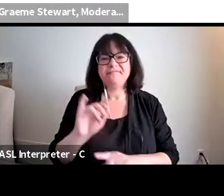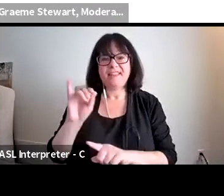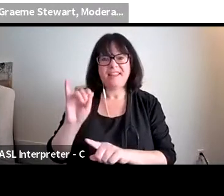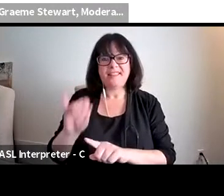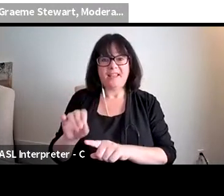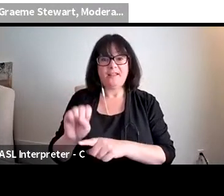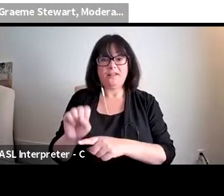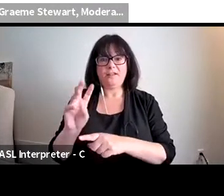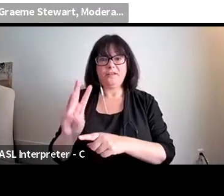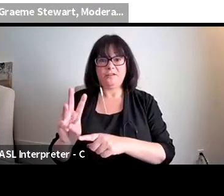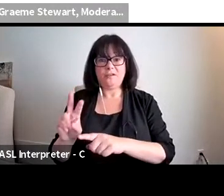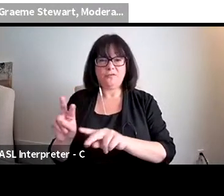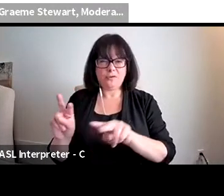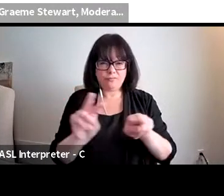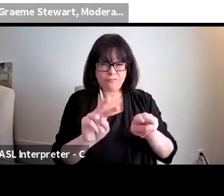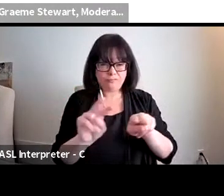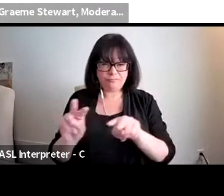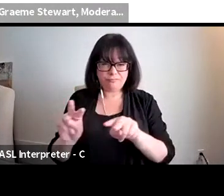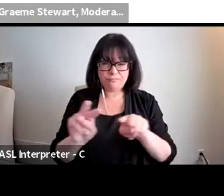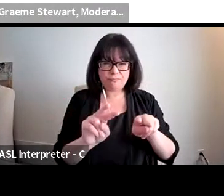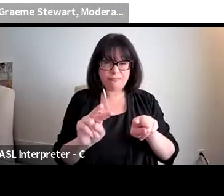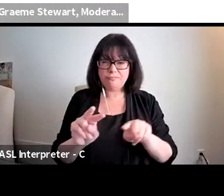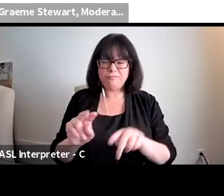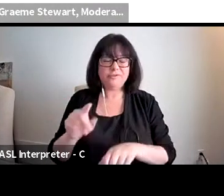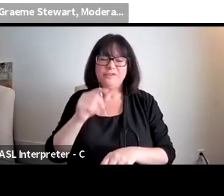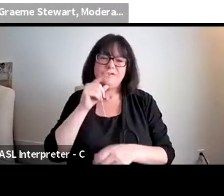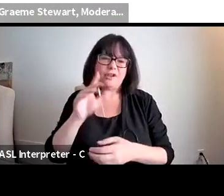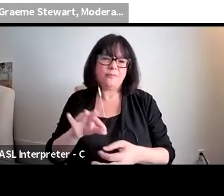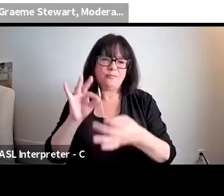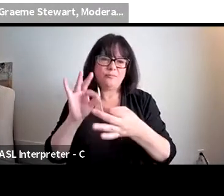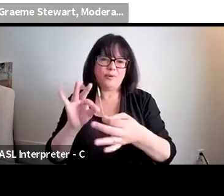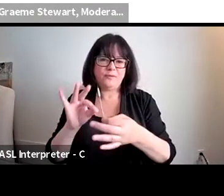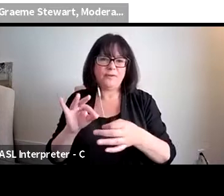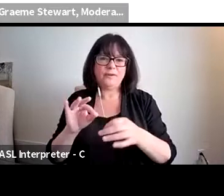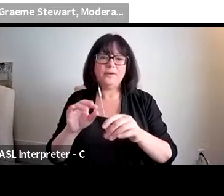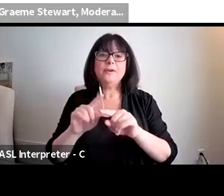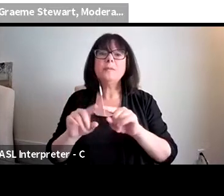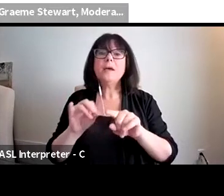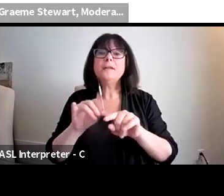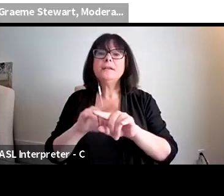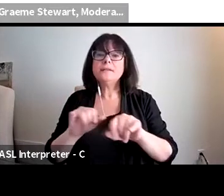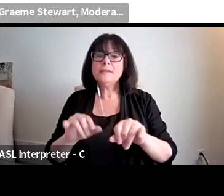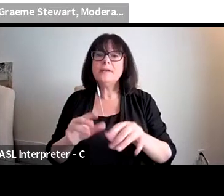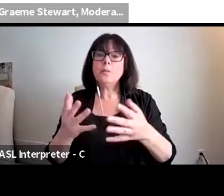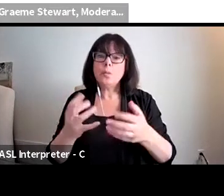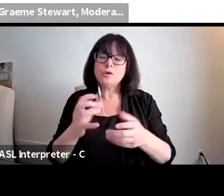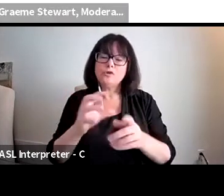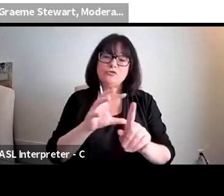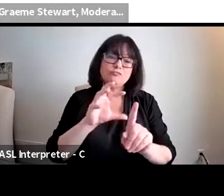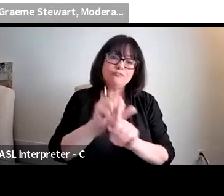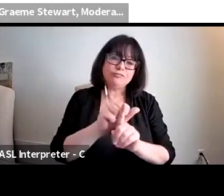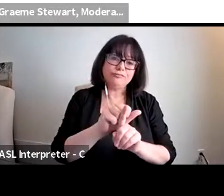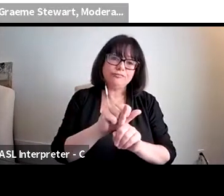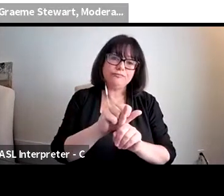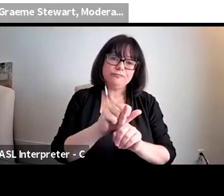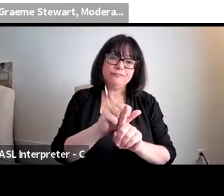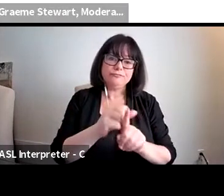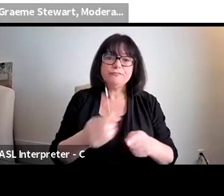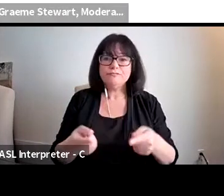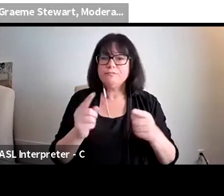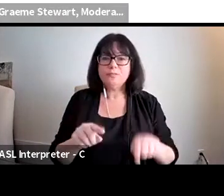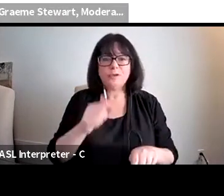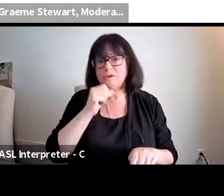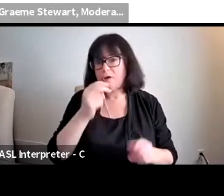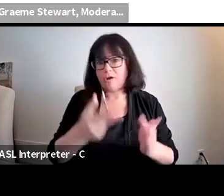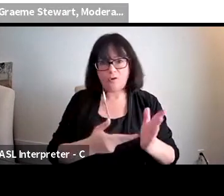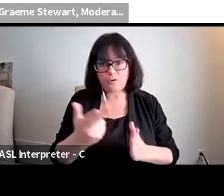necessarily ensure that we are catching instances of academic dishonesty. I know that part of the answer, however,